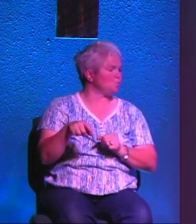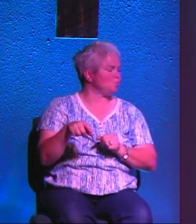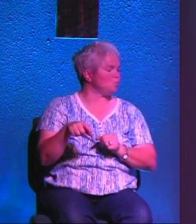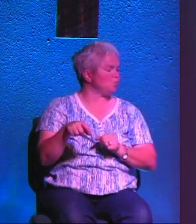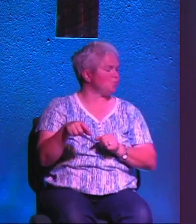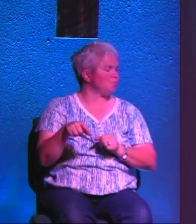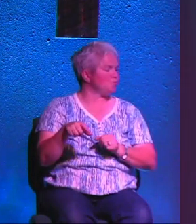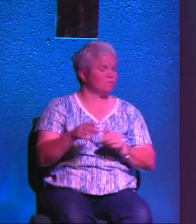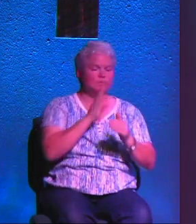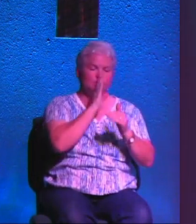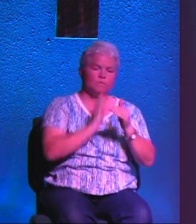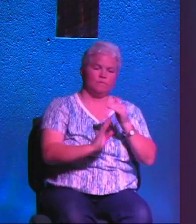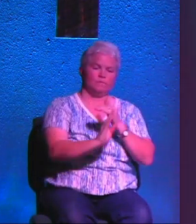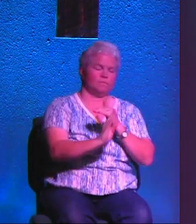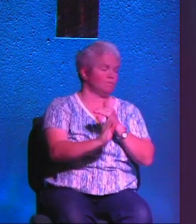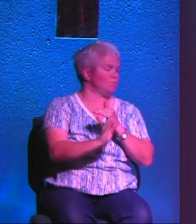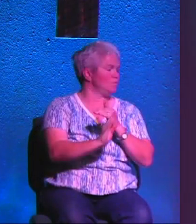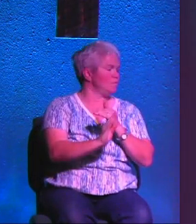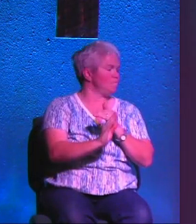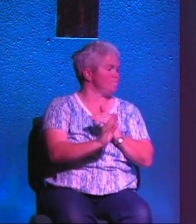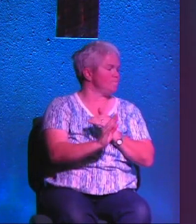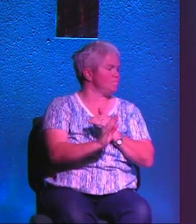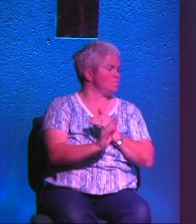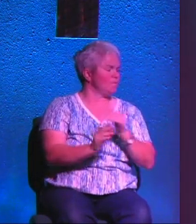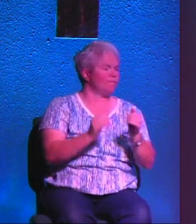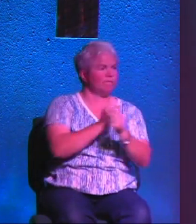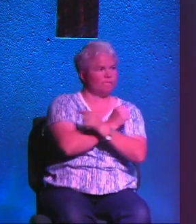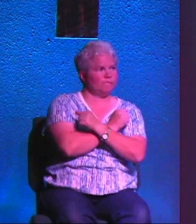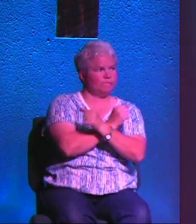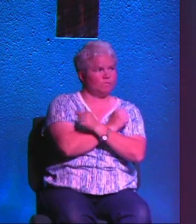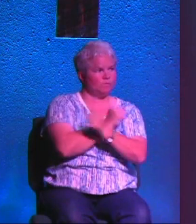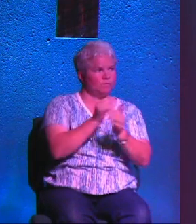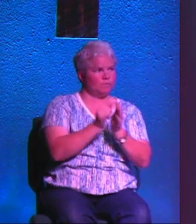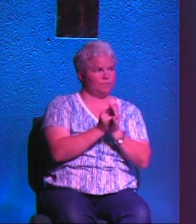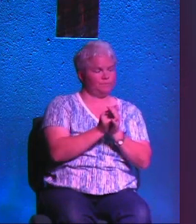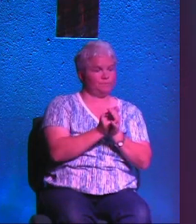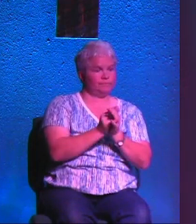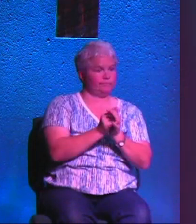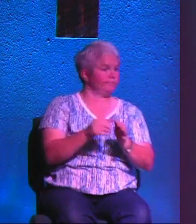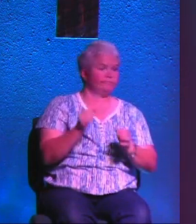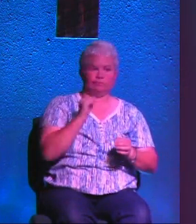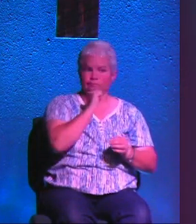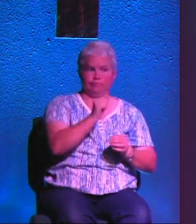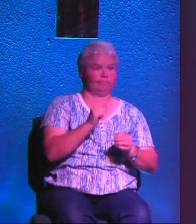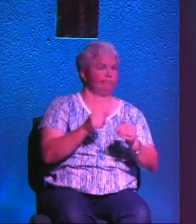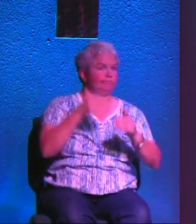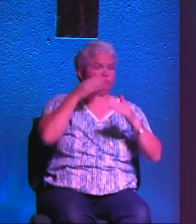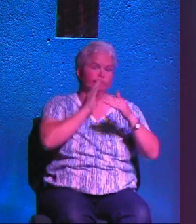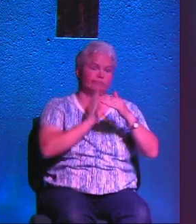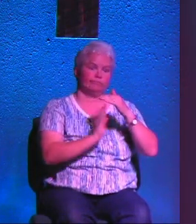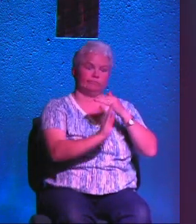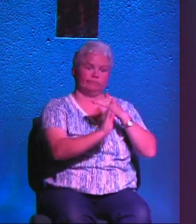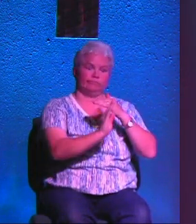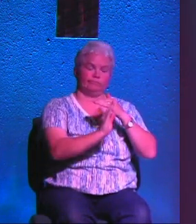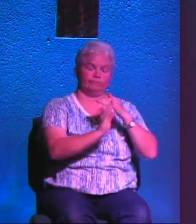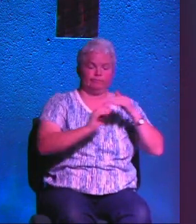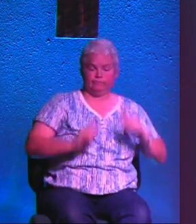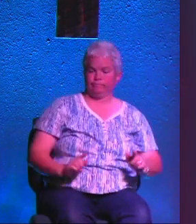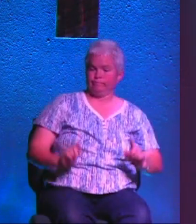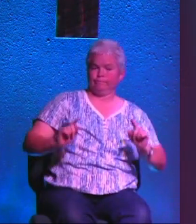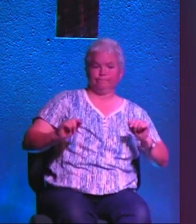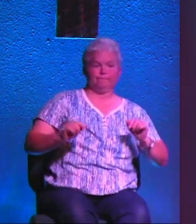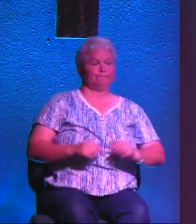with humility. Don't you love that? They weren't humble at all. They